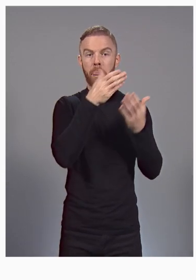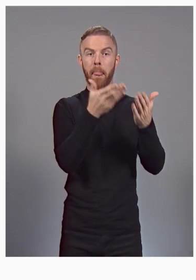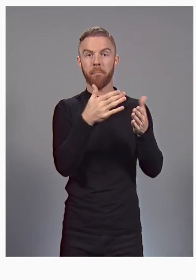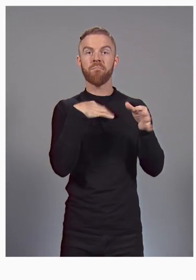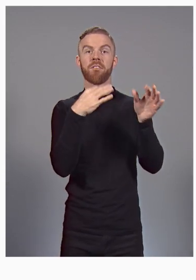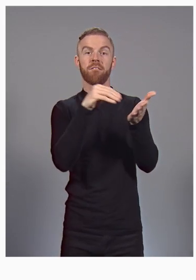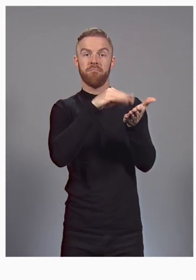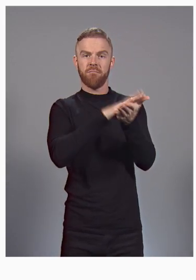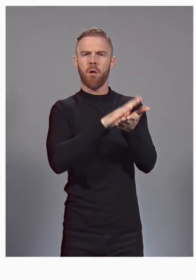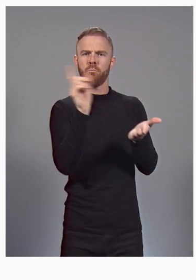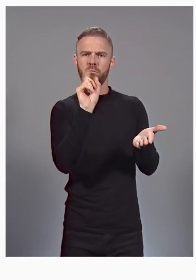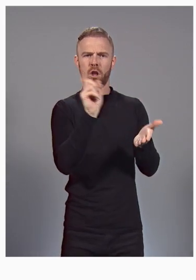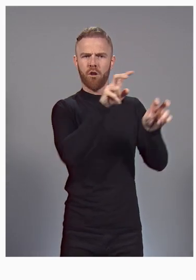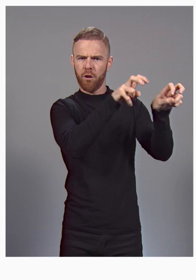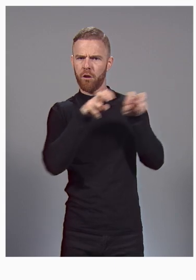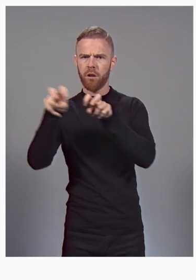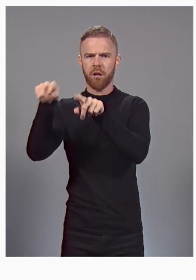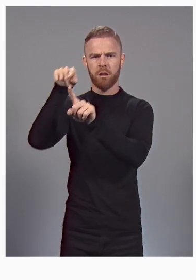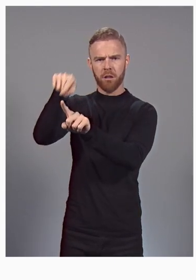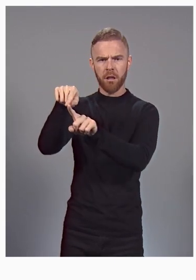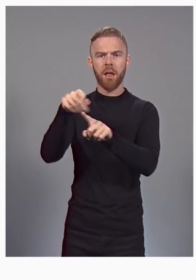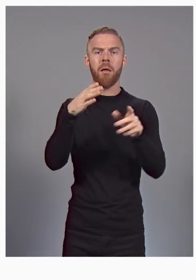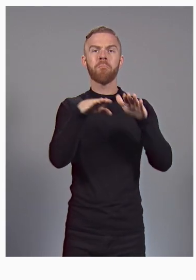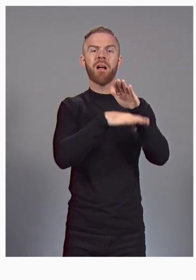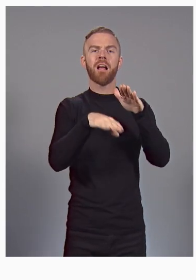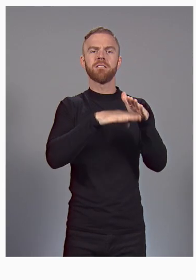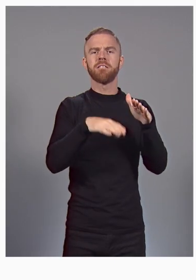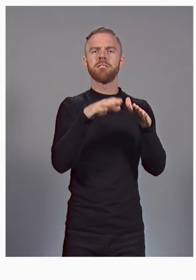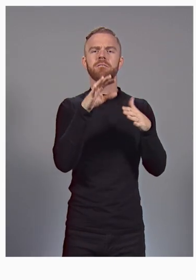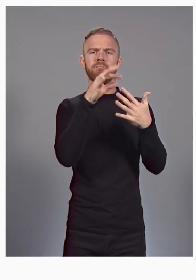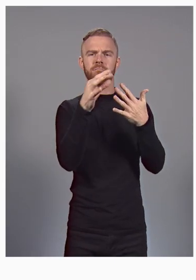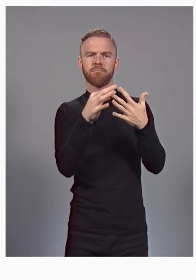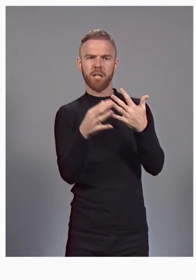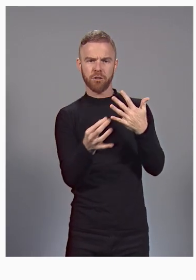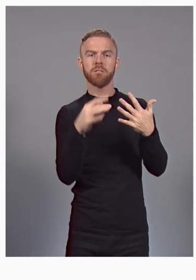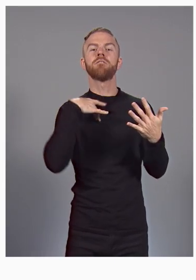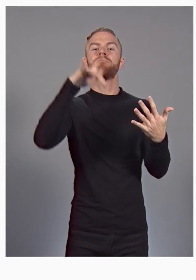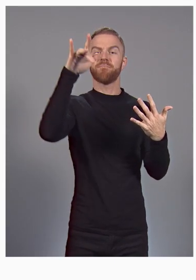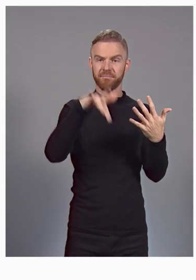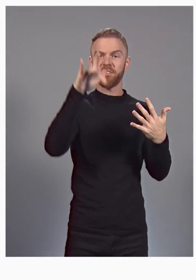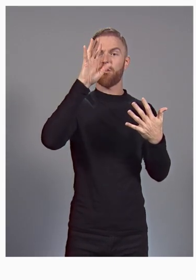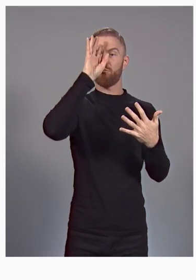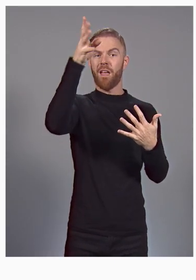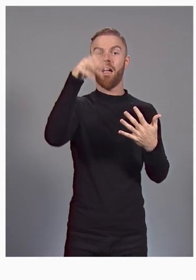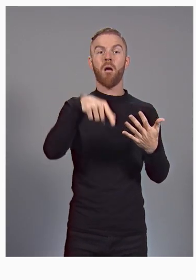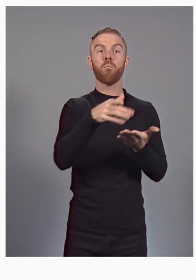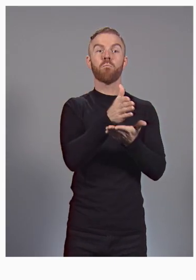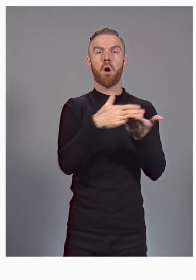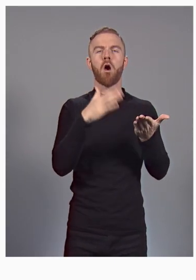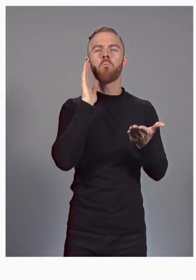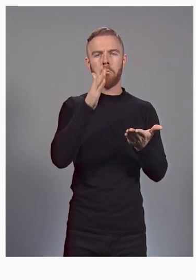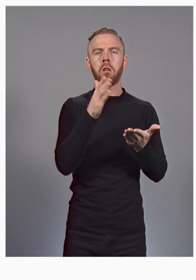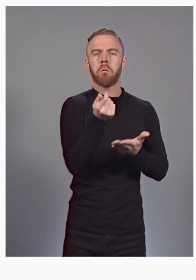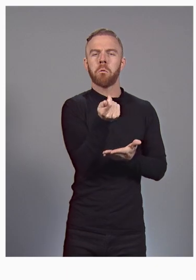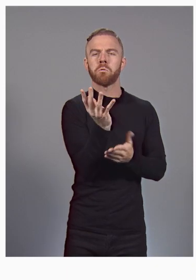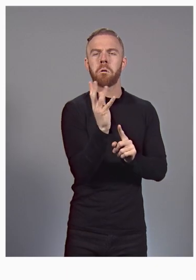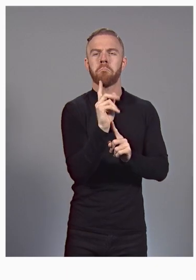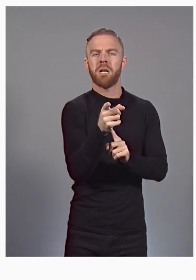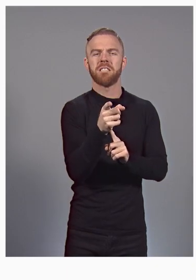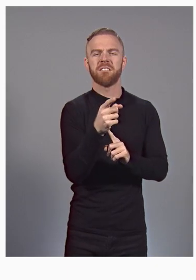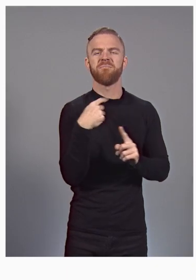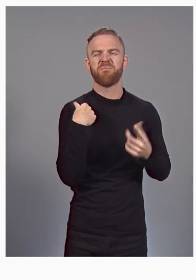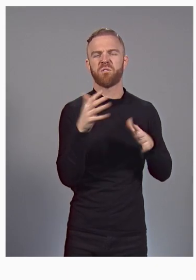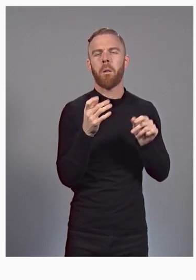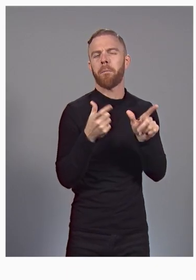basic configuration options, and then we get to hit create. This part will take a few minutes, so I've sped